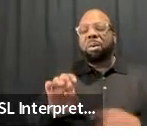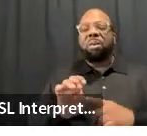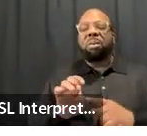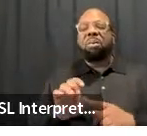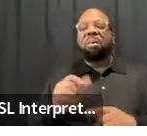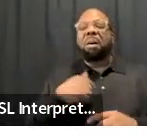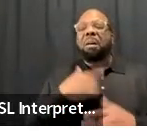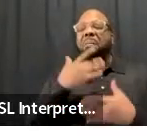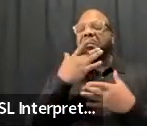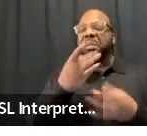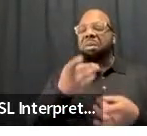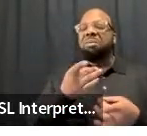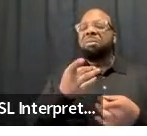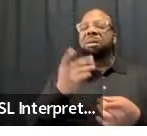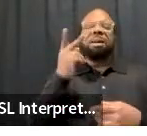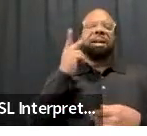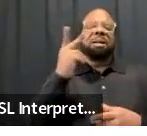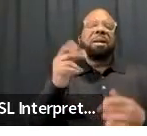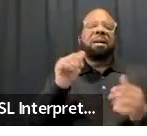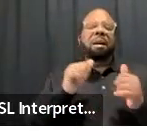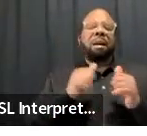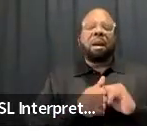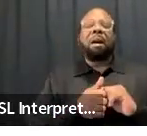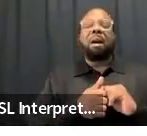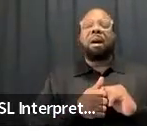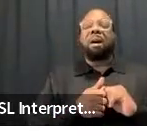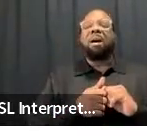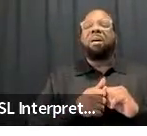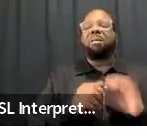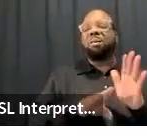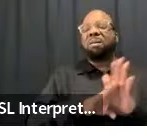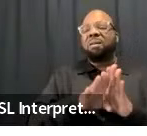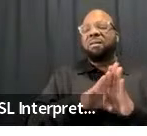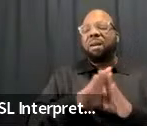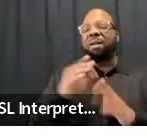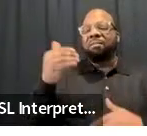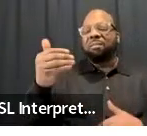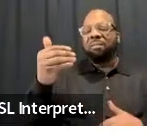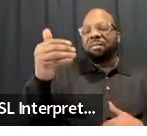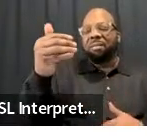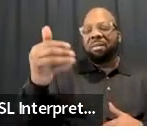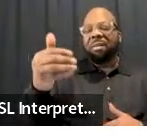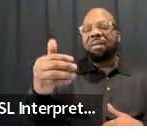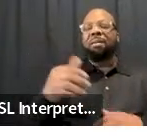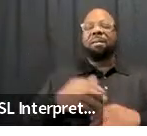interested to see how that space develops over the coming years.